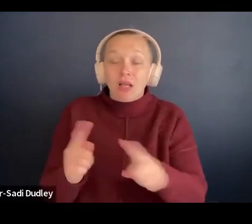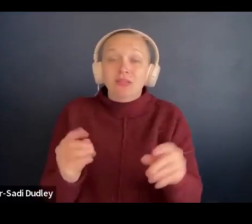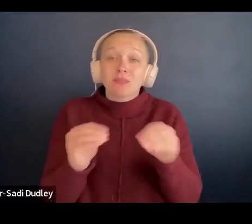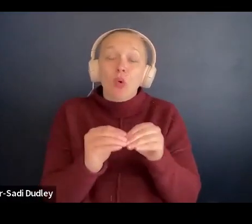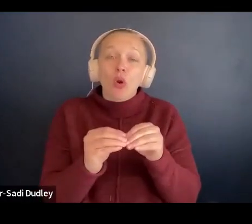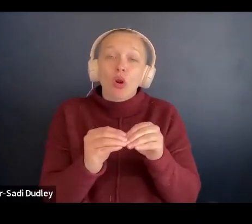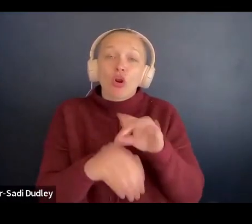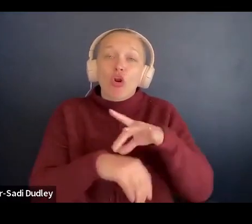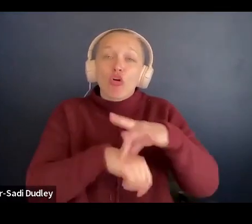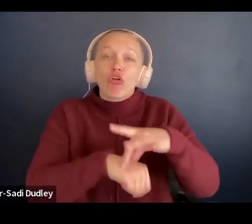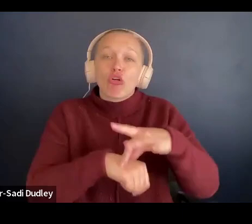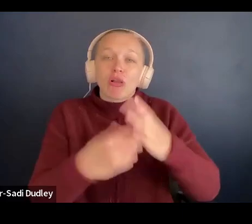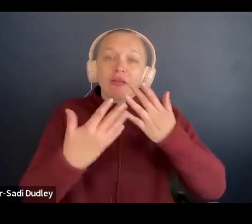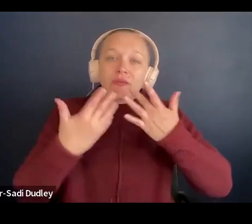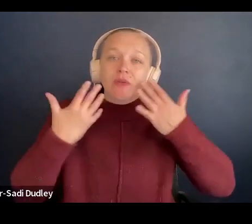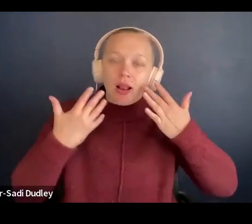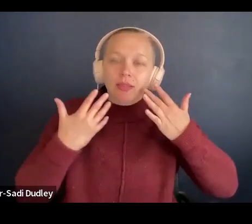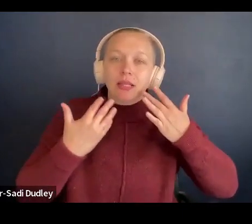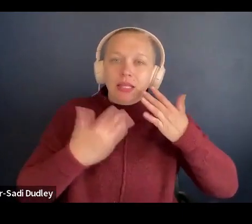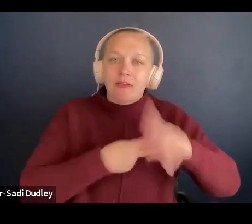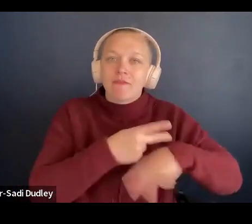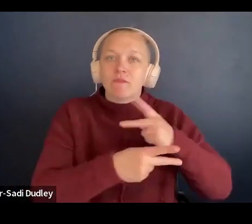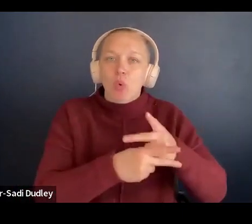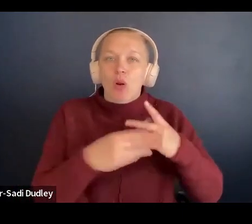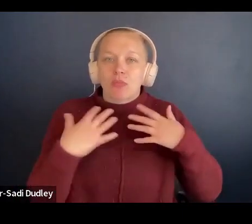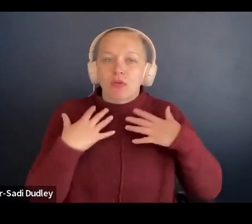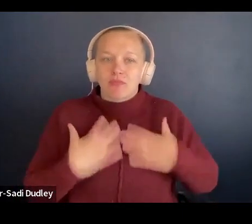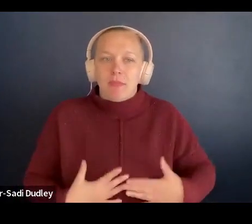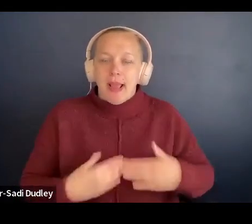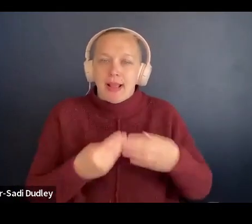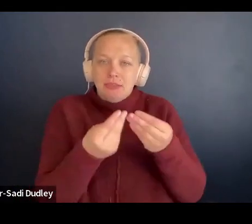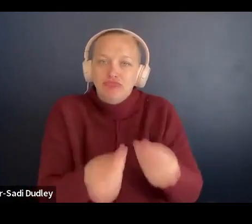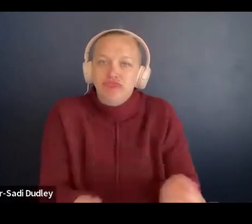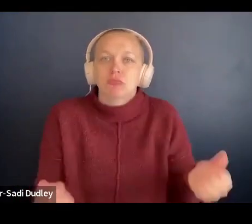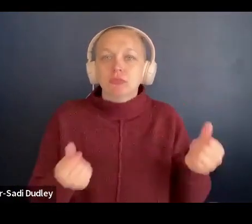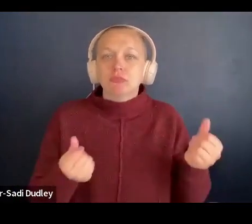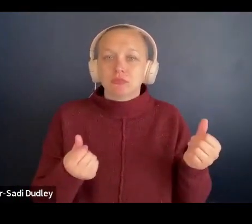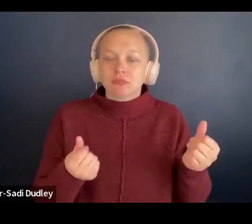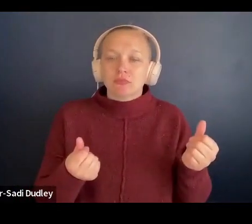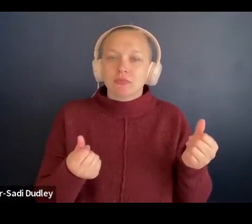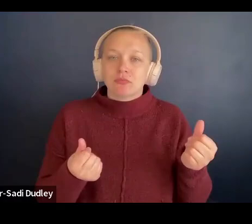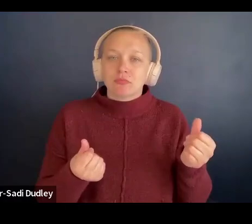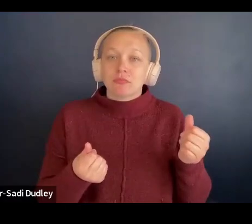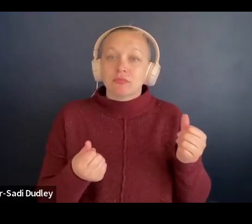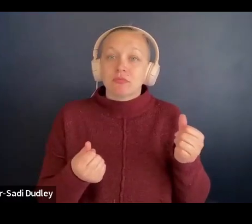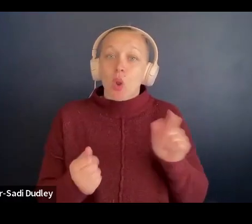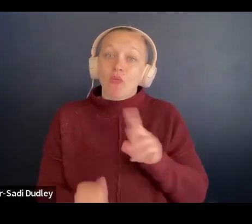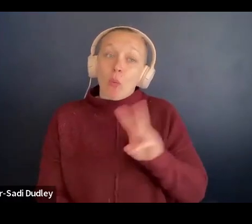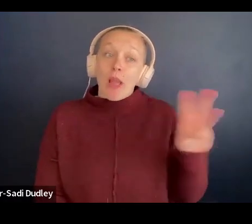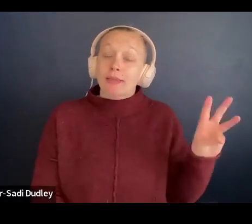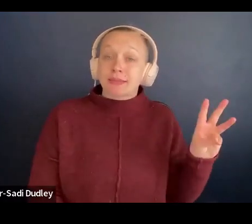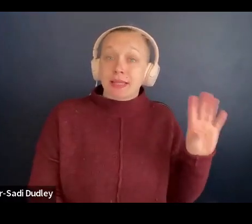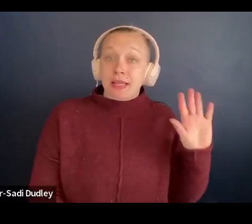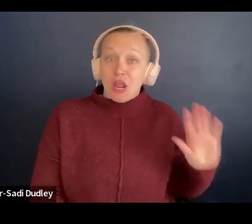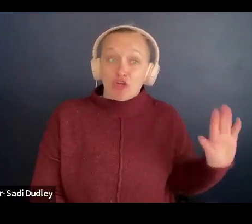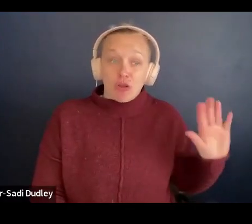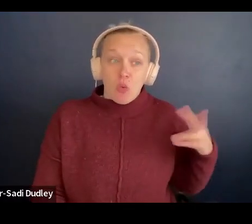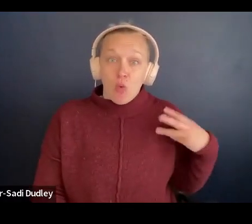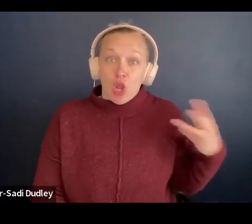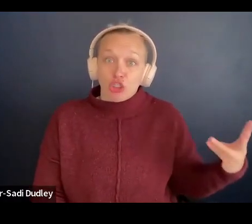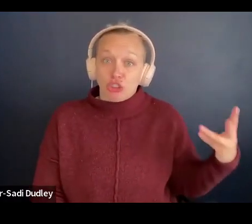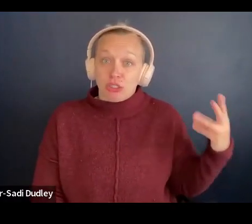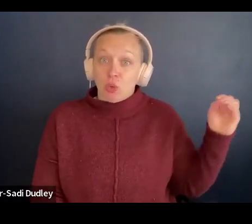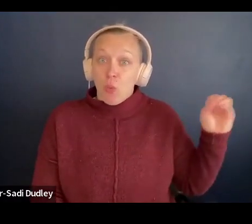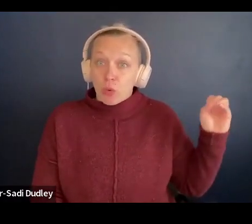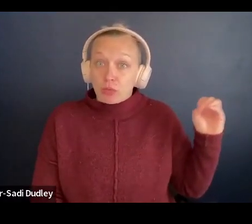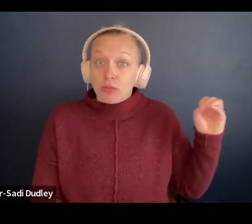earth-friendly form of disposition, and it's been pioneered over in the western states in like Oregon and Washington area. It